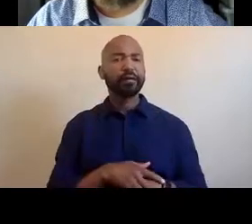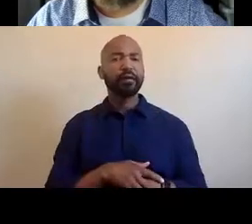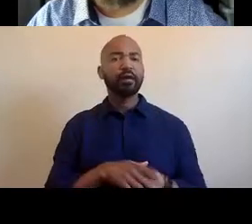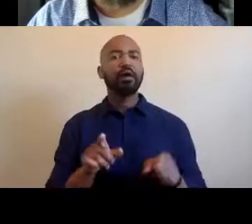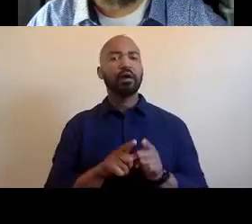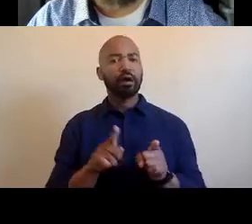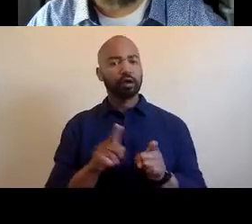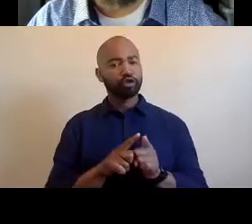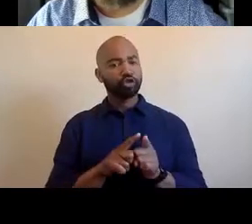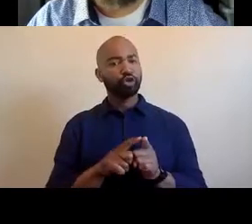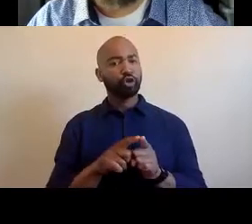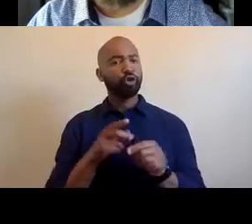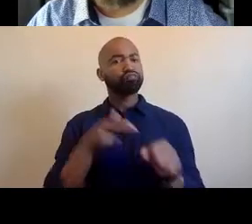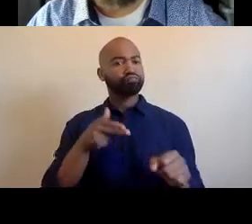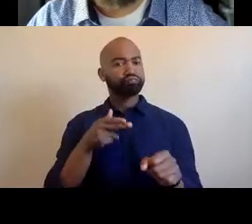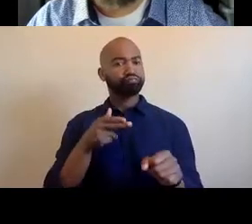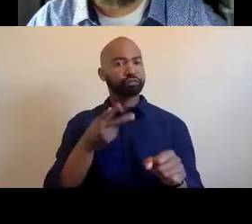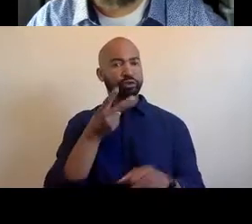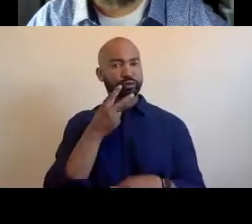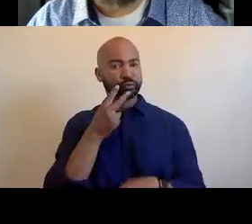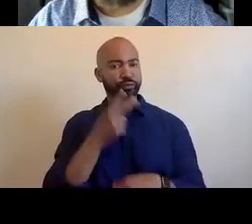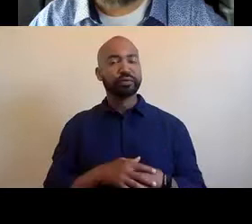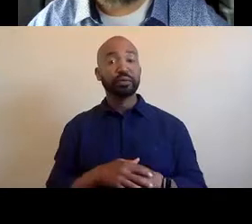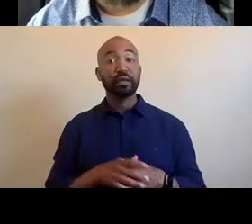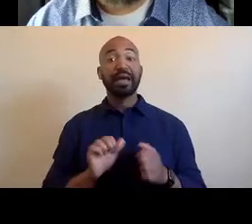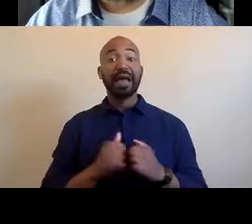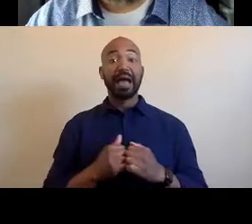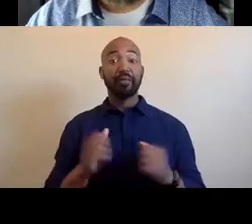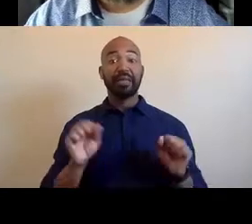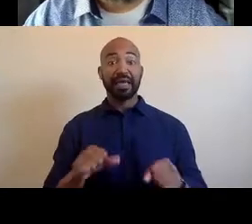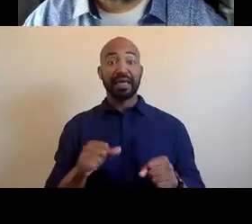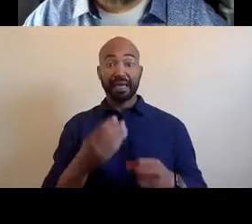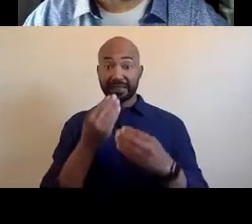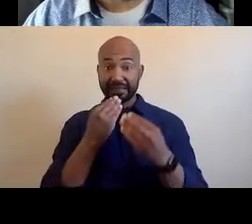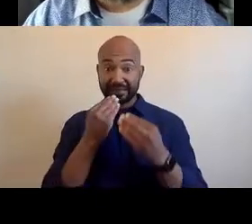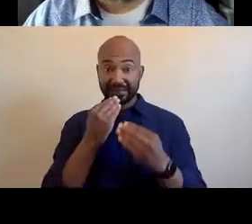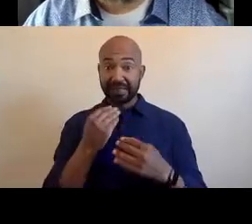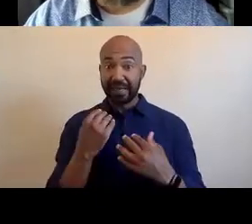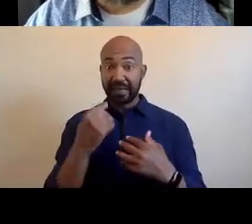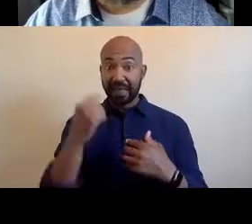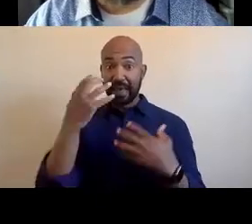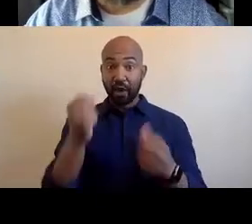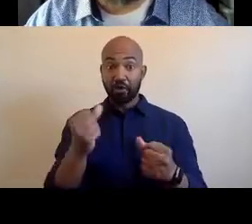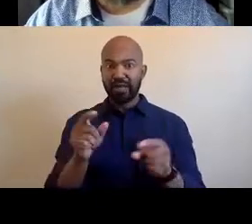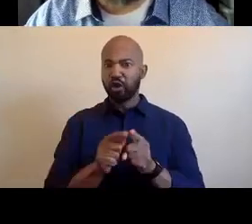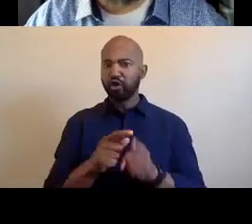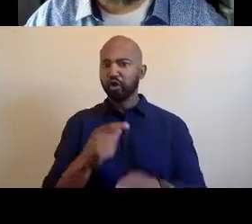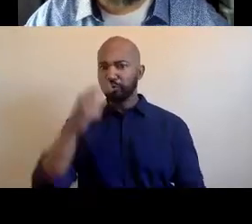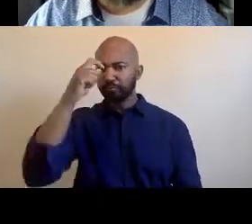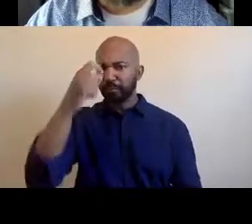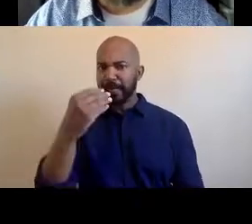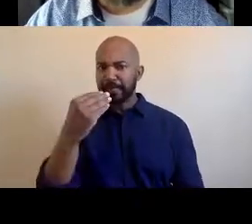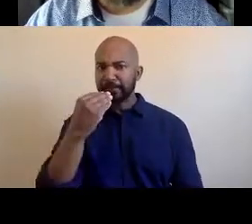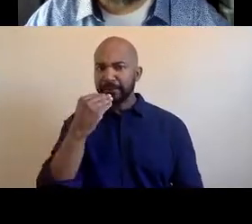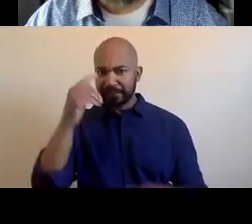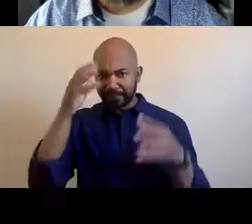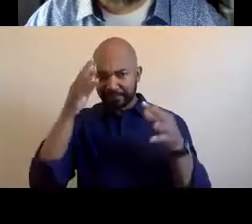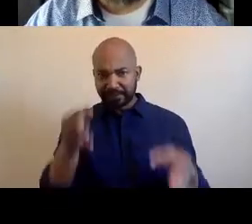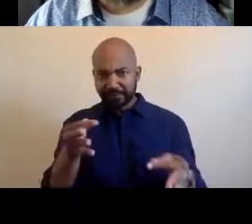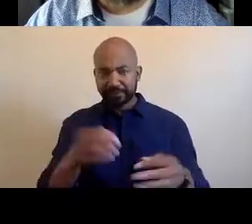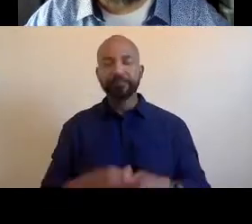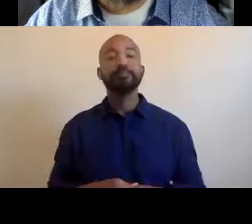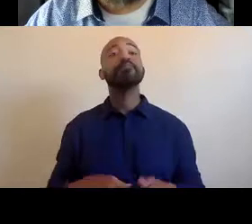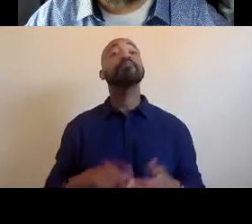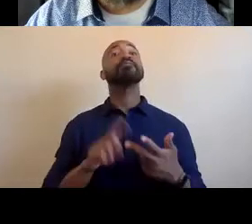cessation, how that we can eat healthy and wise during the COVID-19 pandemic, as well as how do we stay healthy